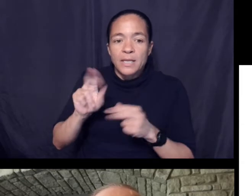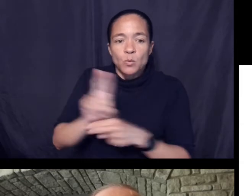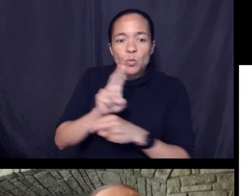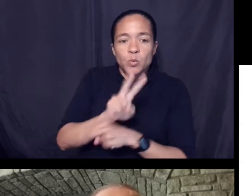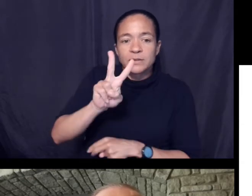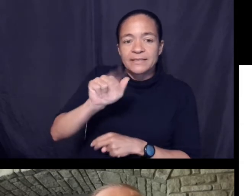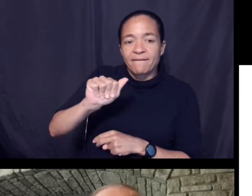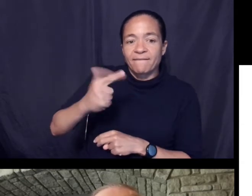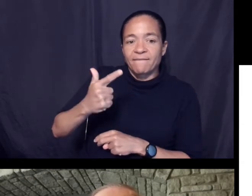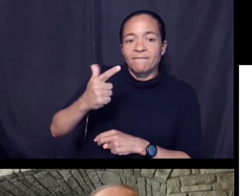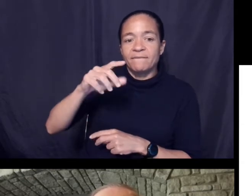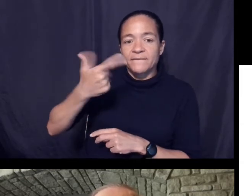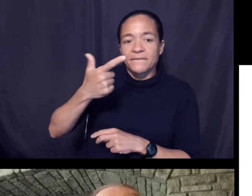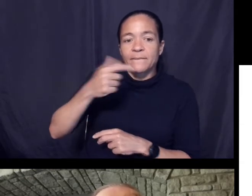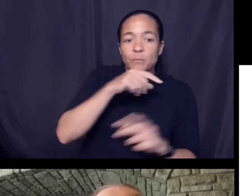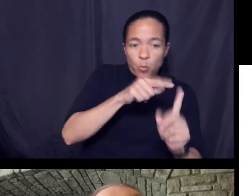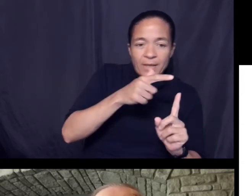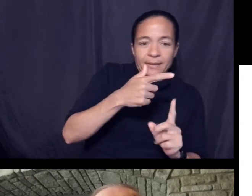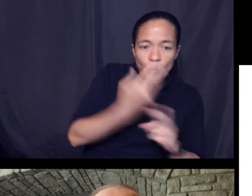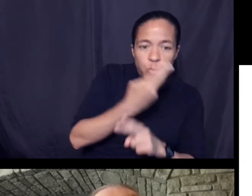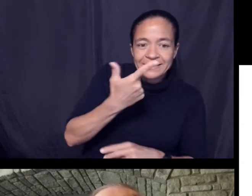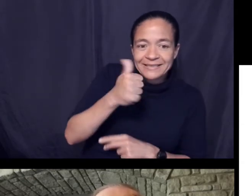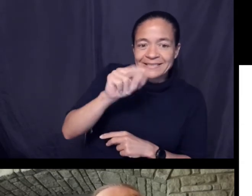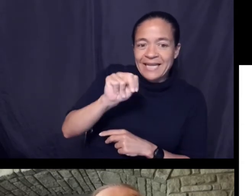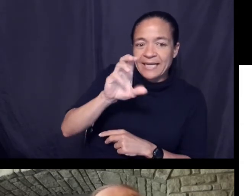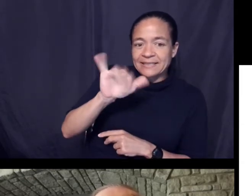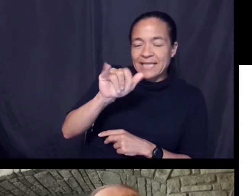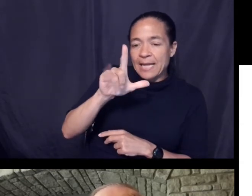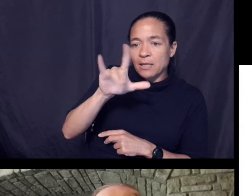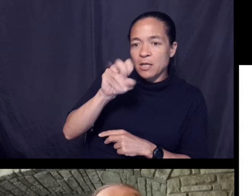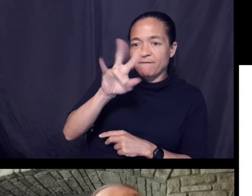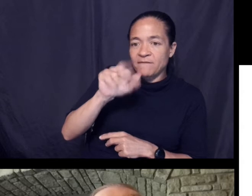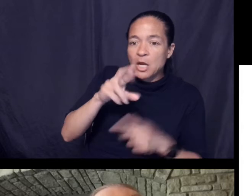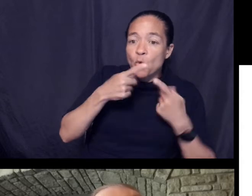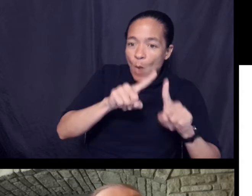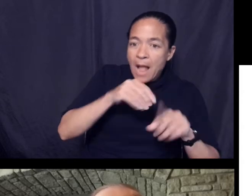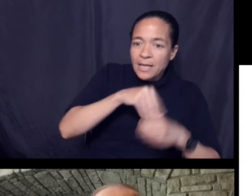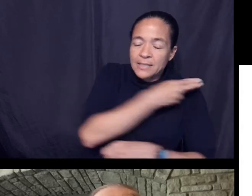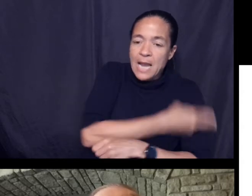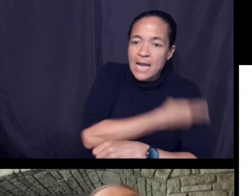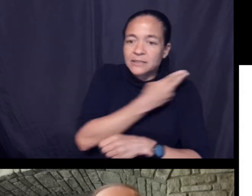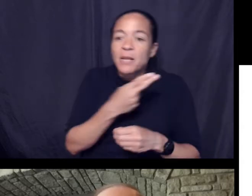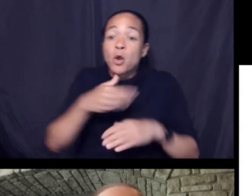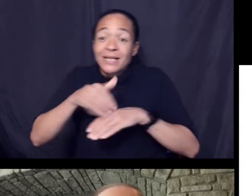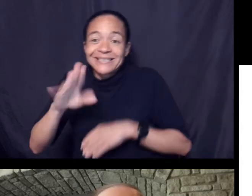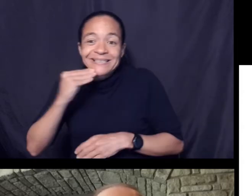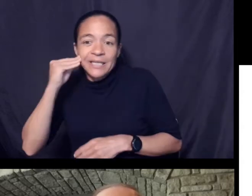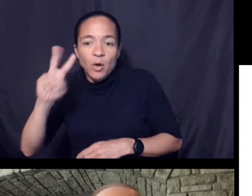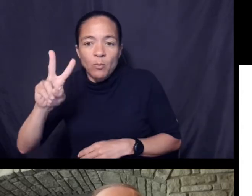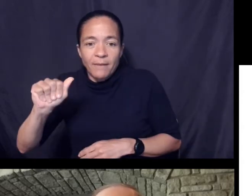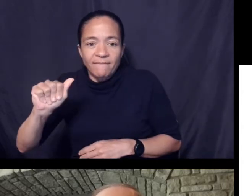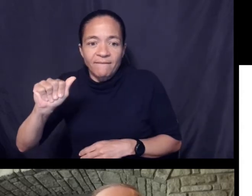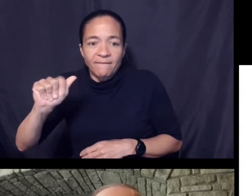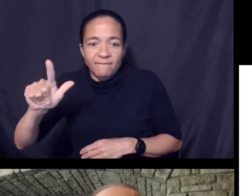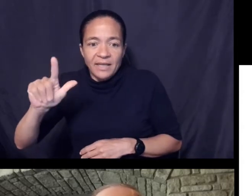with ganciclovir and then send them home on oral ganciclovir for maybe a 6-month period as indicated for